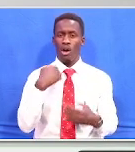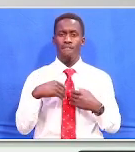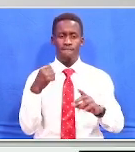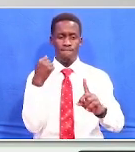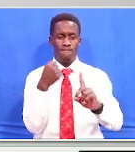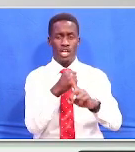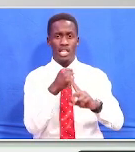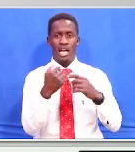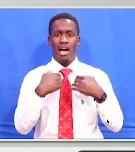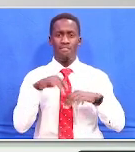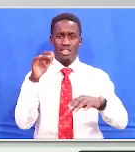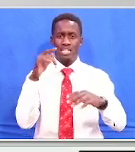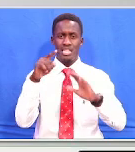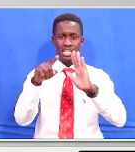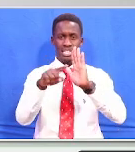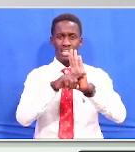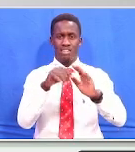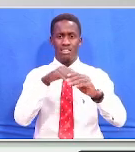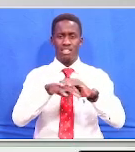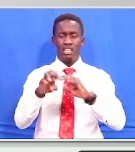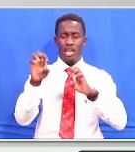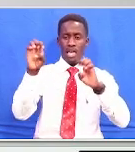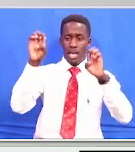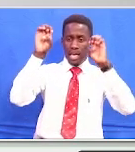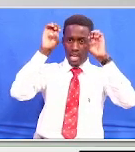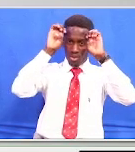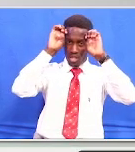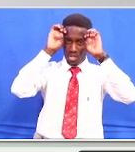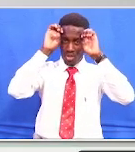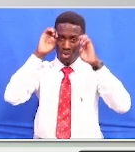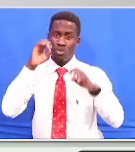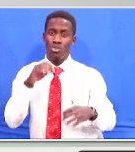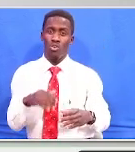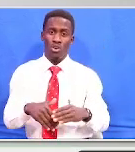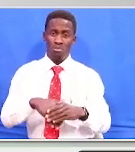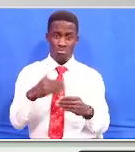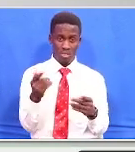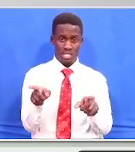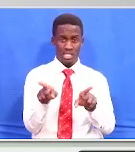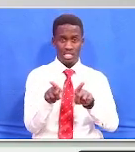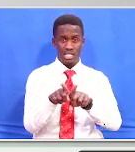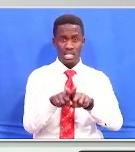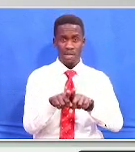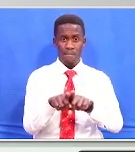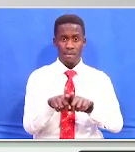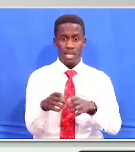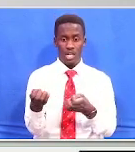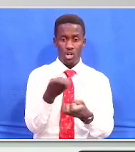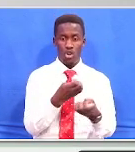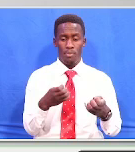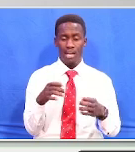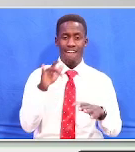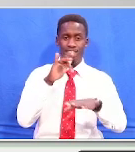have negative impacts on their educational outcomes, their economic outcomes. It also affects their immediate family